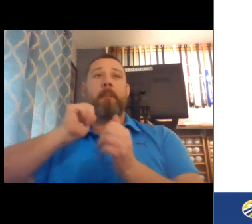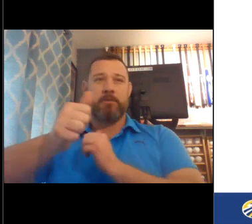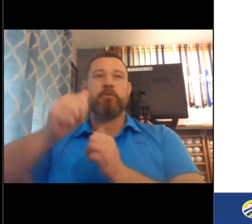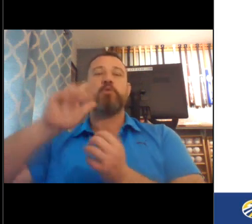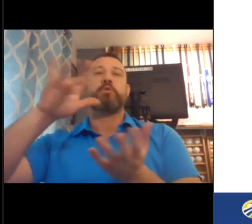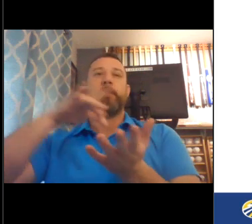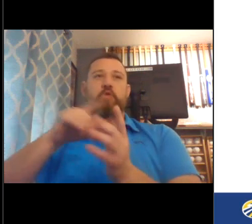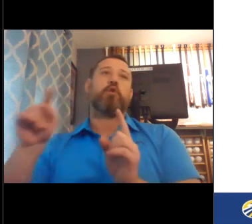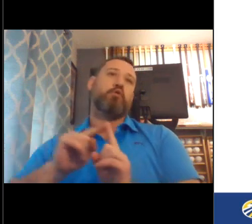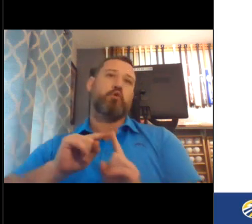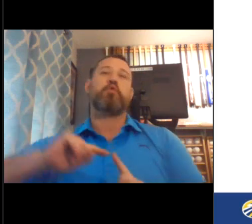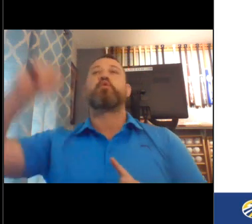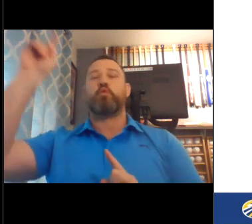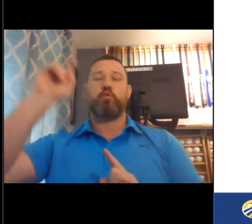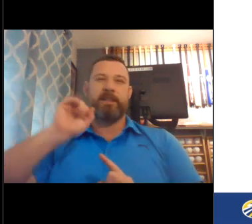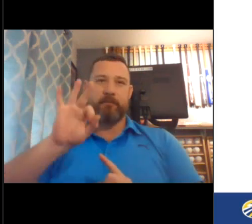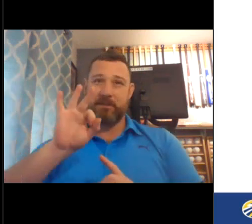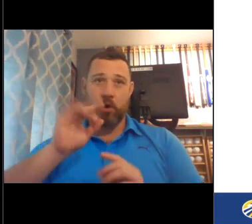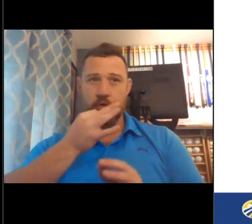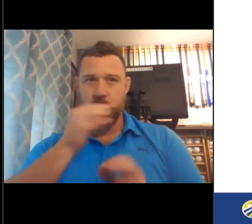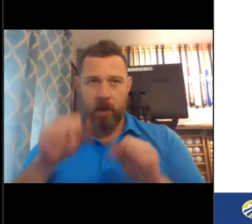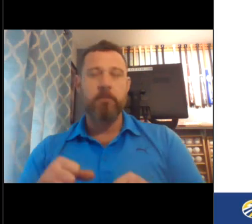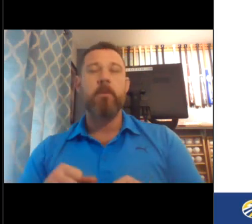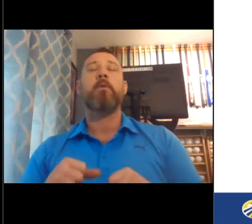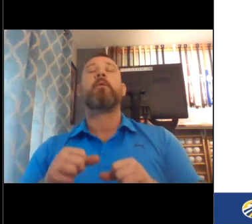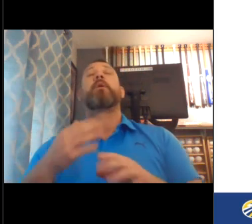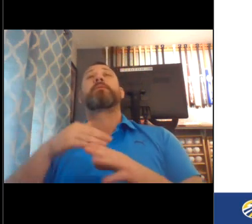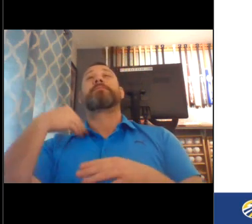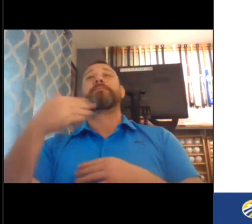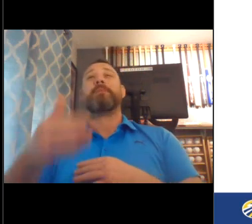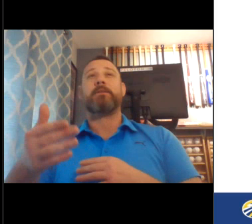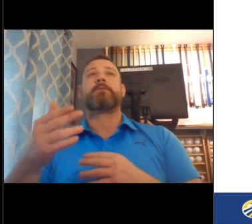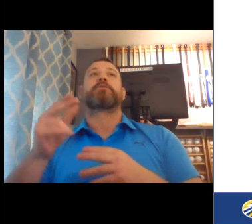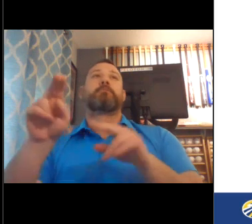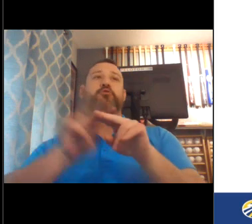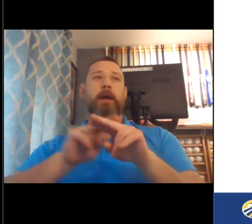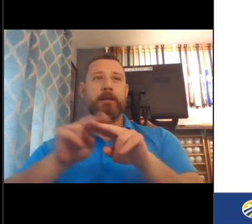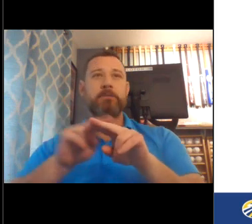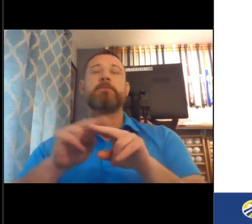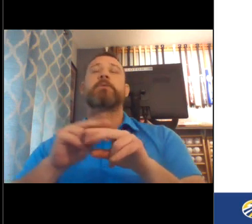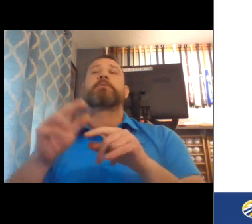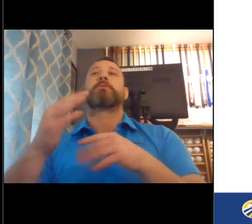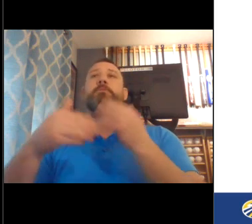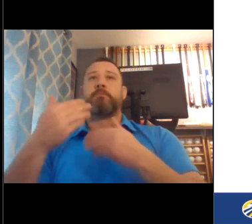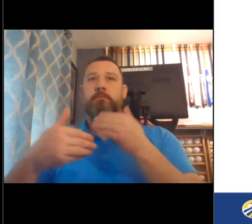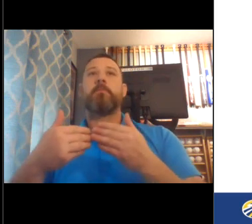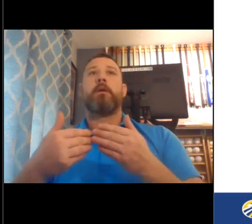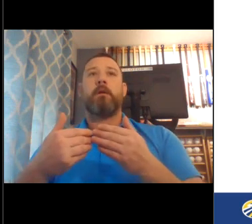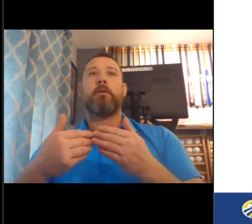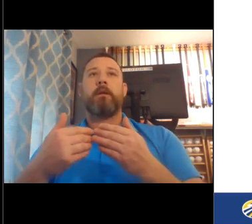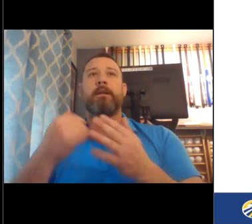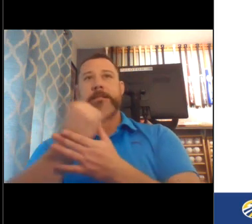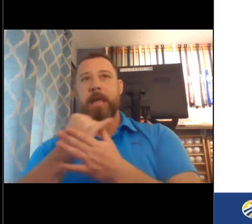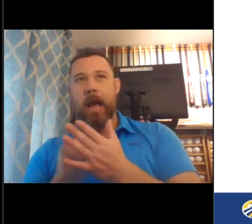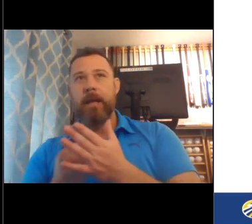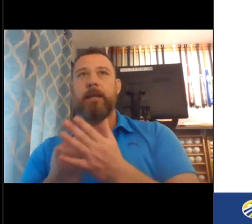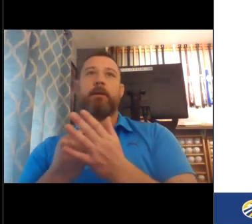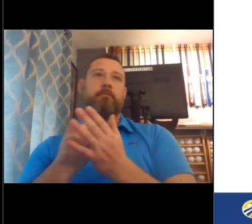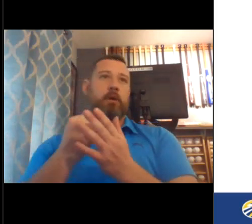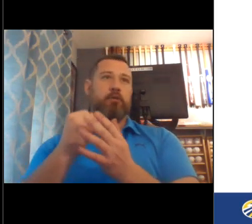soon as we possibly can. Next up for us, again, is procuring some train sets and making more progress on design and construction on